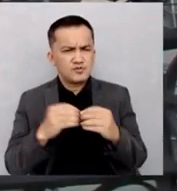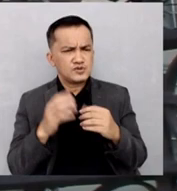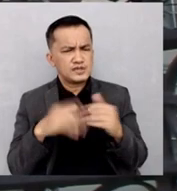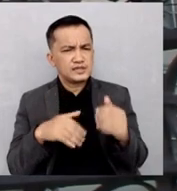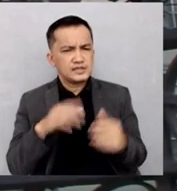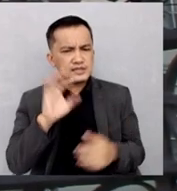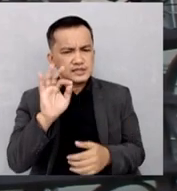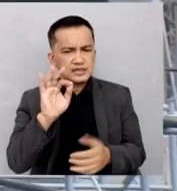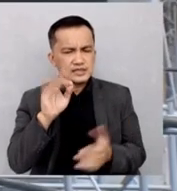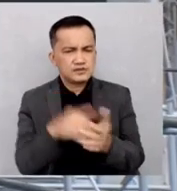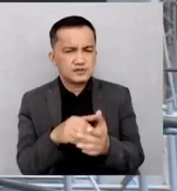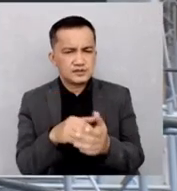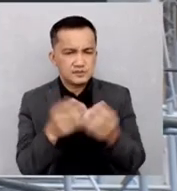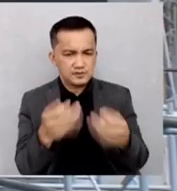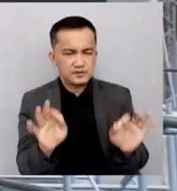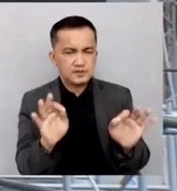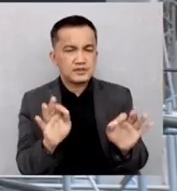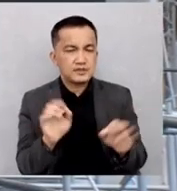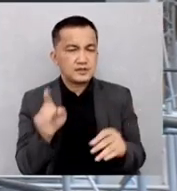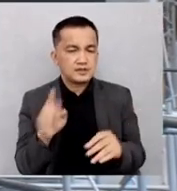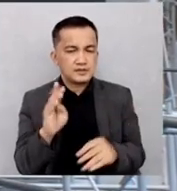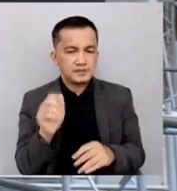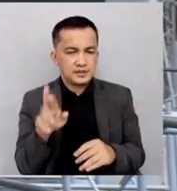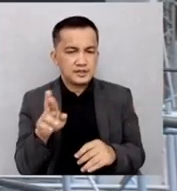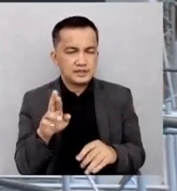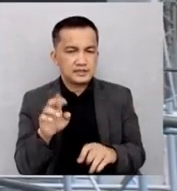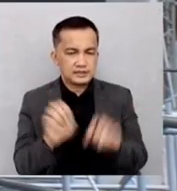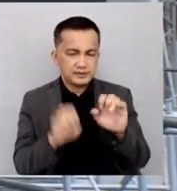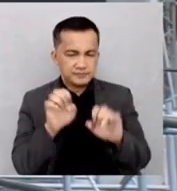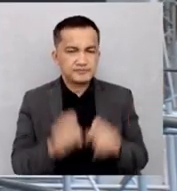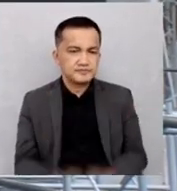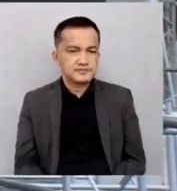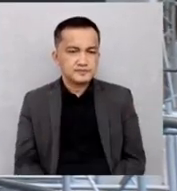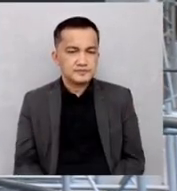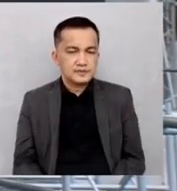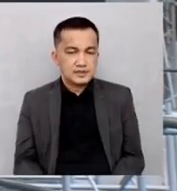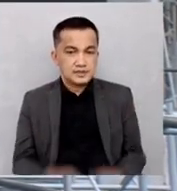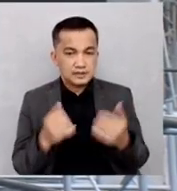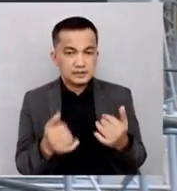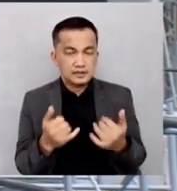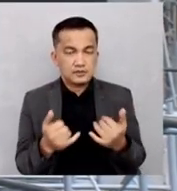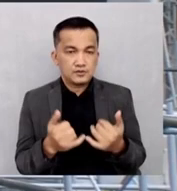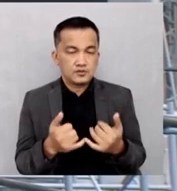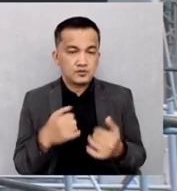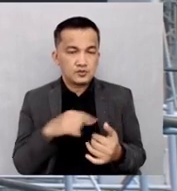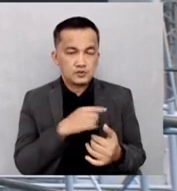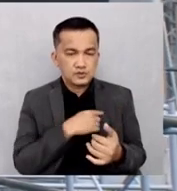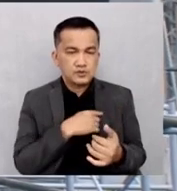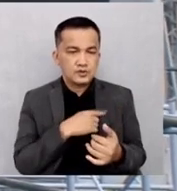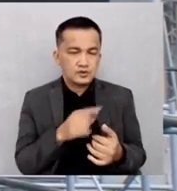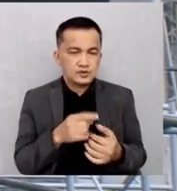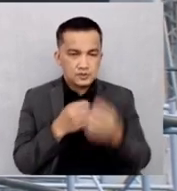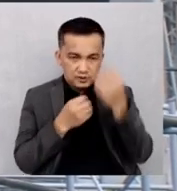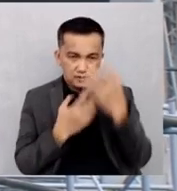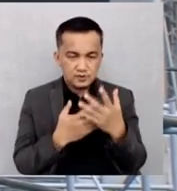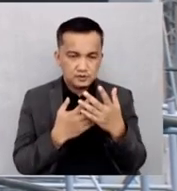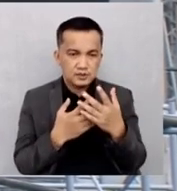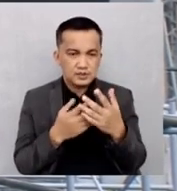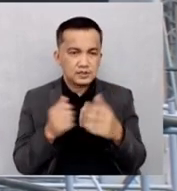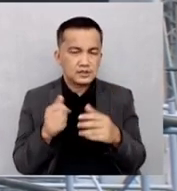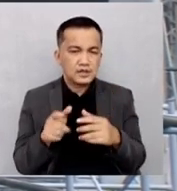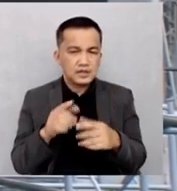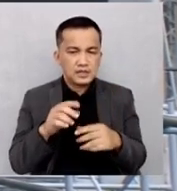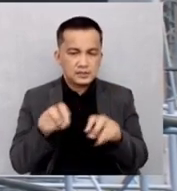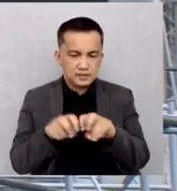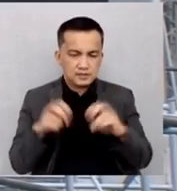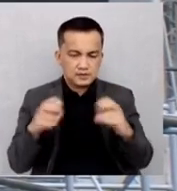who finished the bar exams, and right now we were informed that there was an en banc session